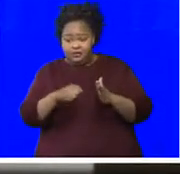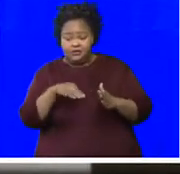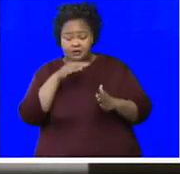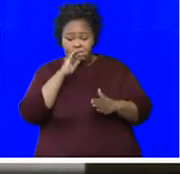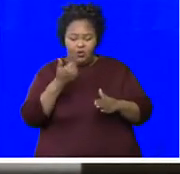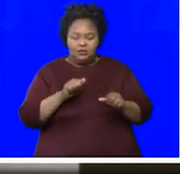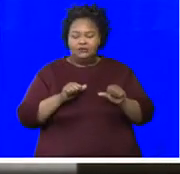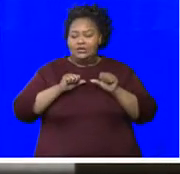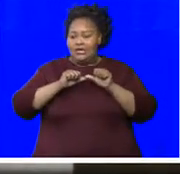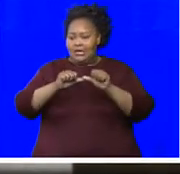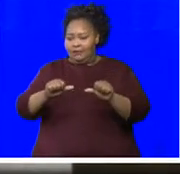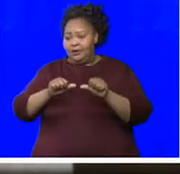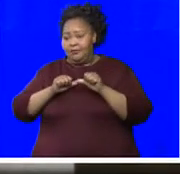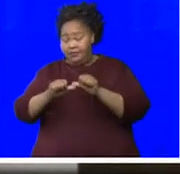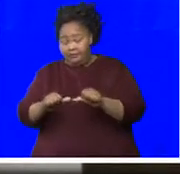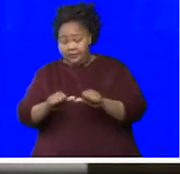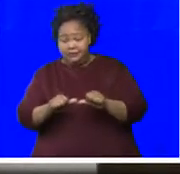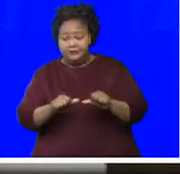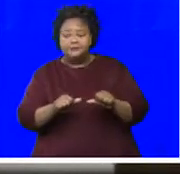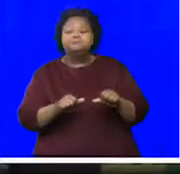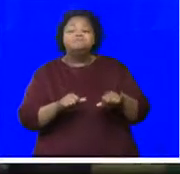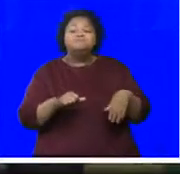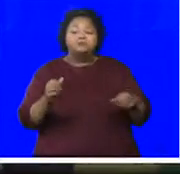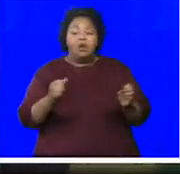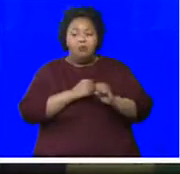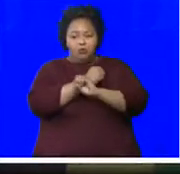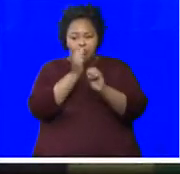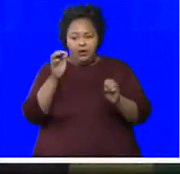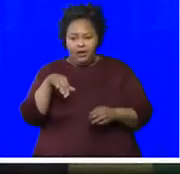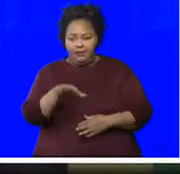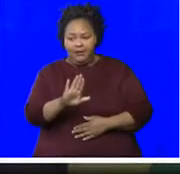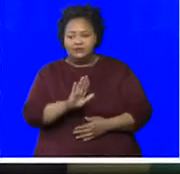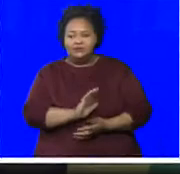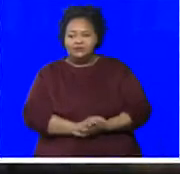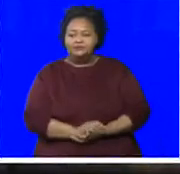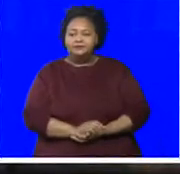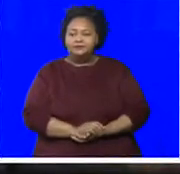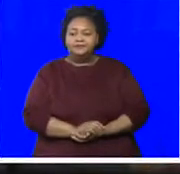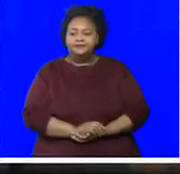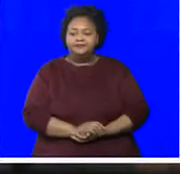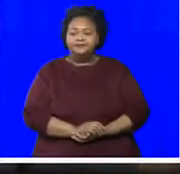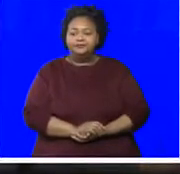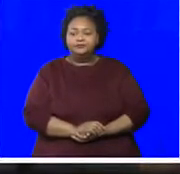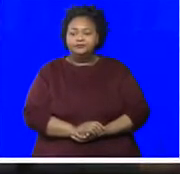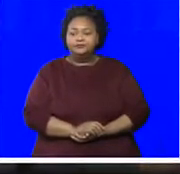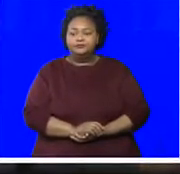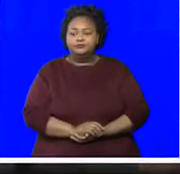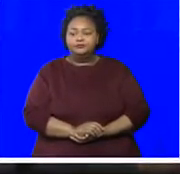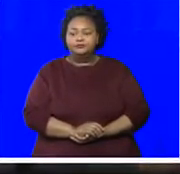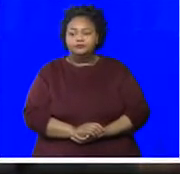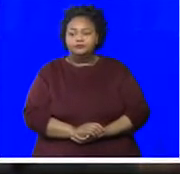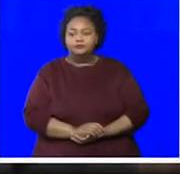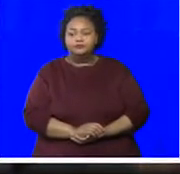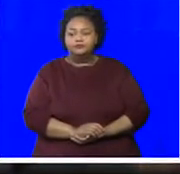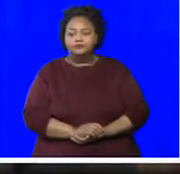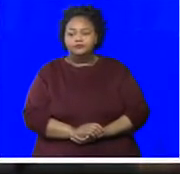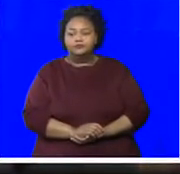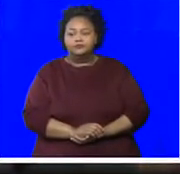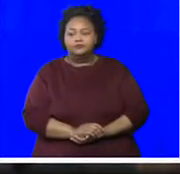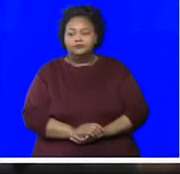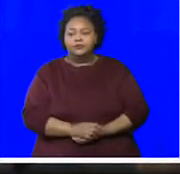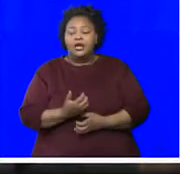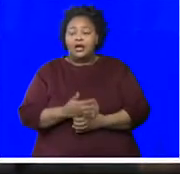to Eswatini's Zero Hunger Strategy. Umqondisi lomkhulu ehlangothini letekulima ehhovisini leliyinxusele